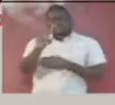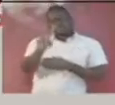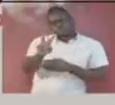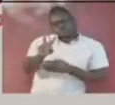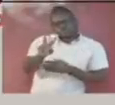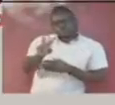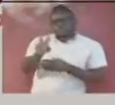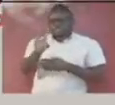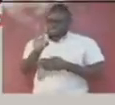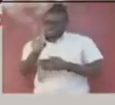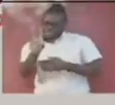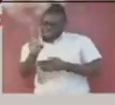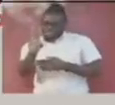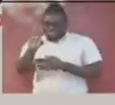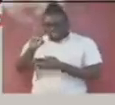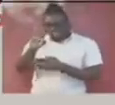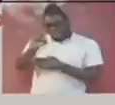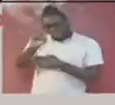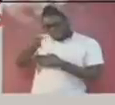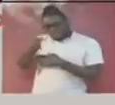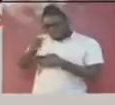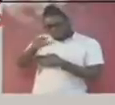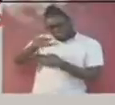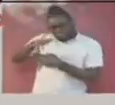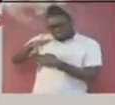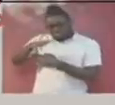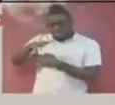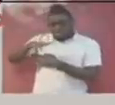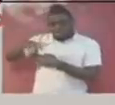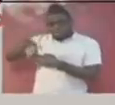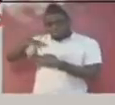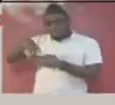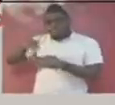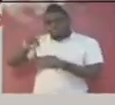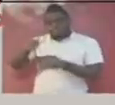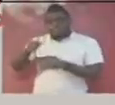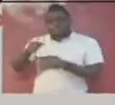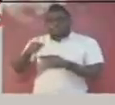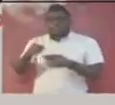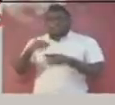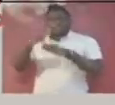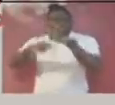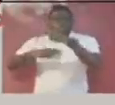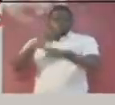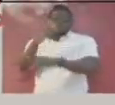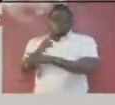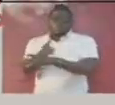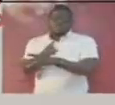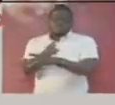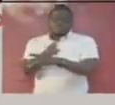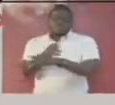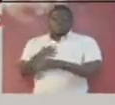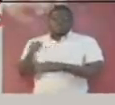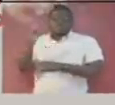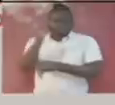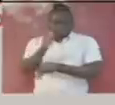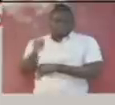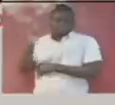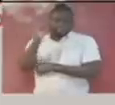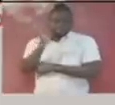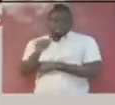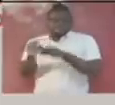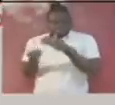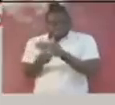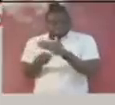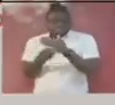270,000 cases around the world. That is very good news, very good, encouraging news. And more importantly, daily